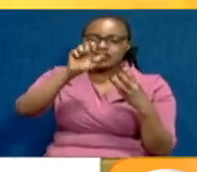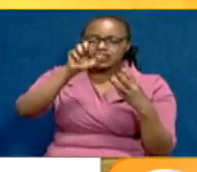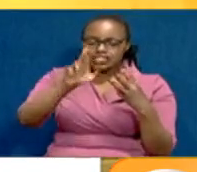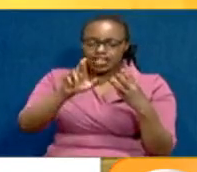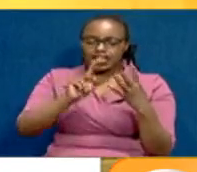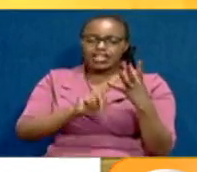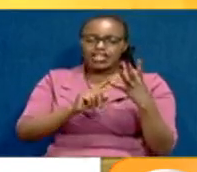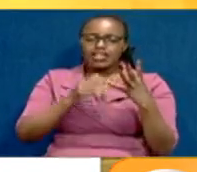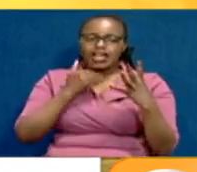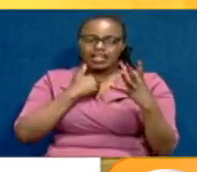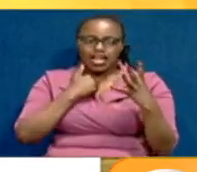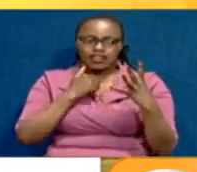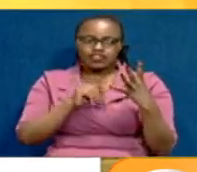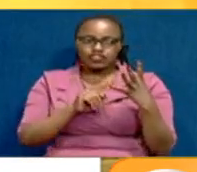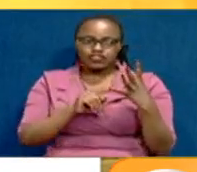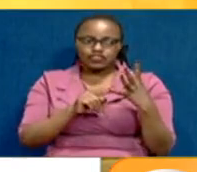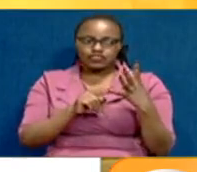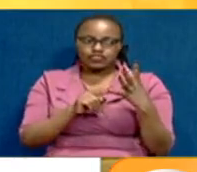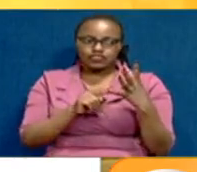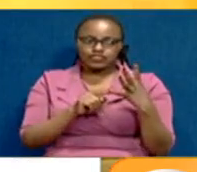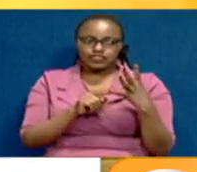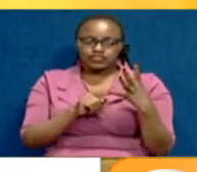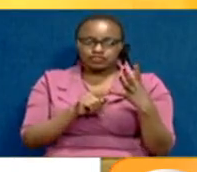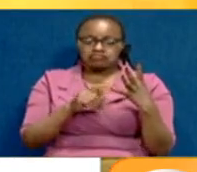we also have the